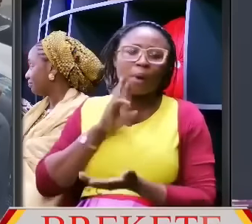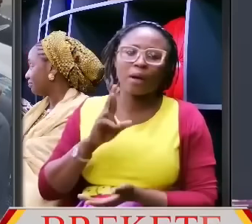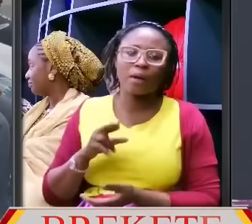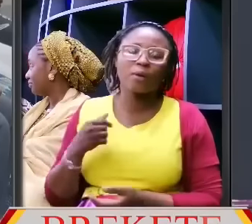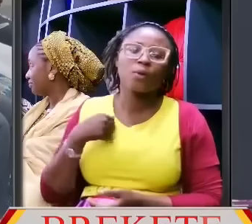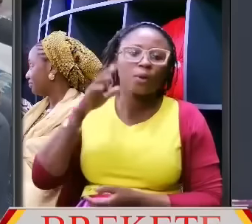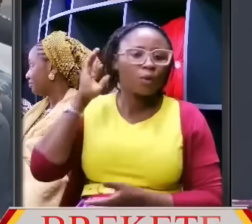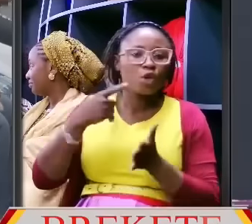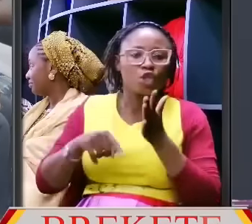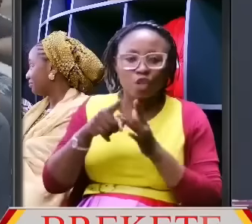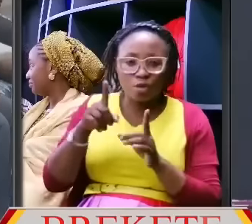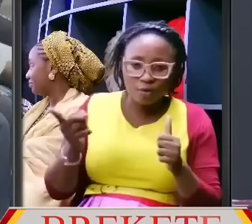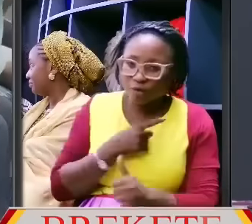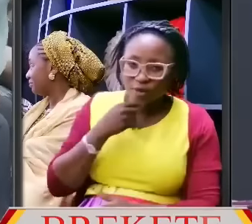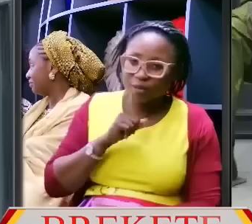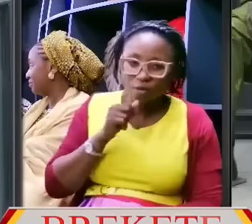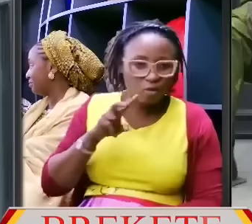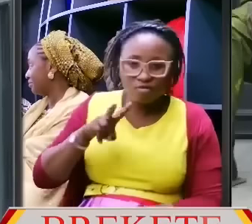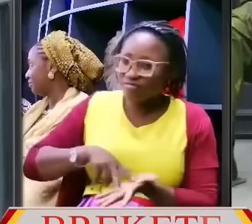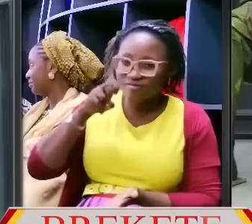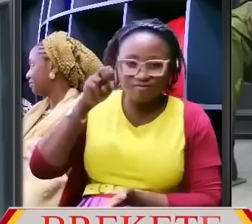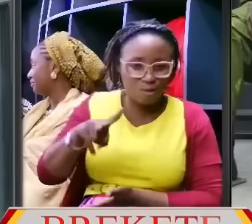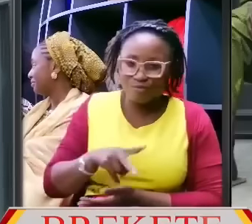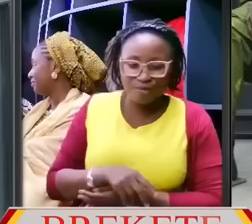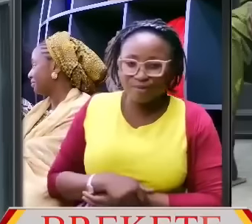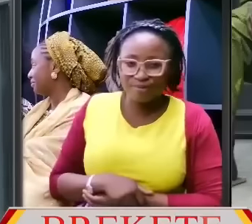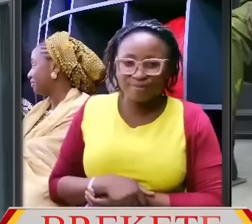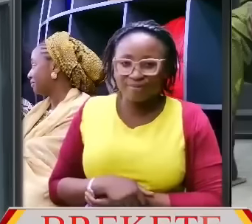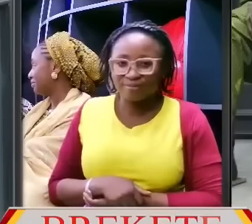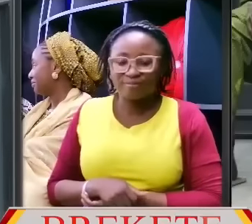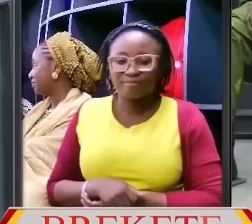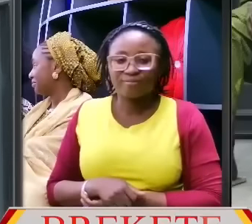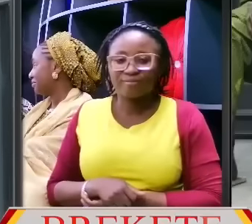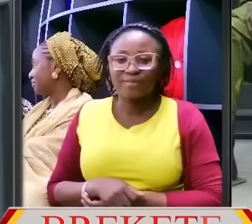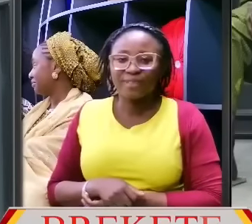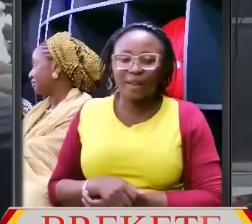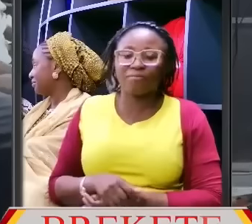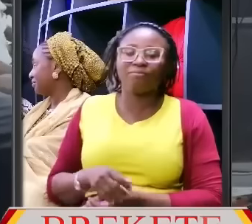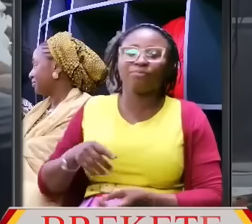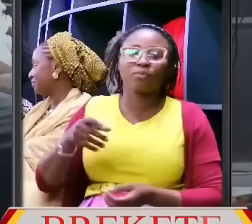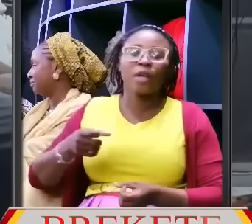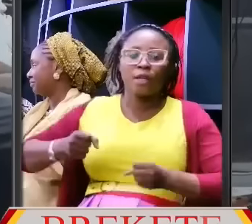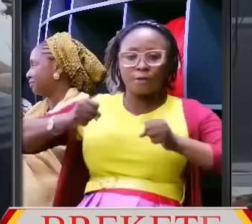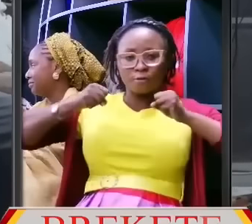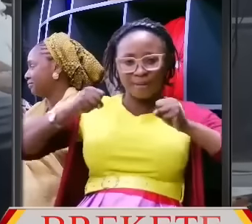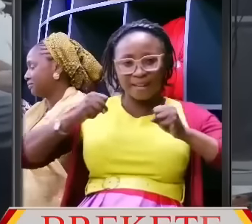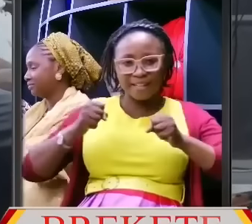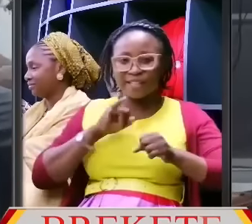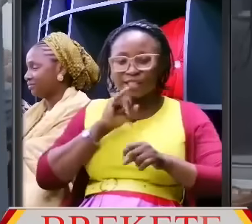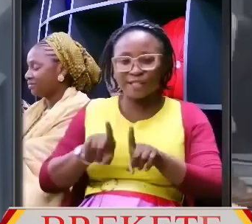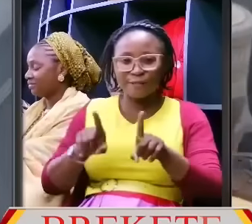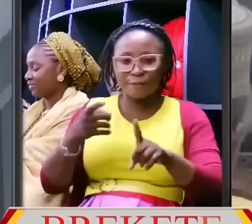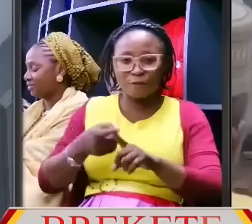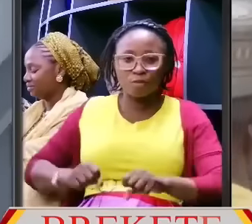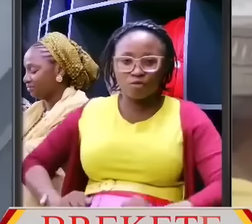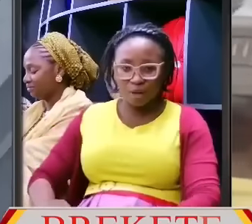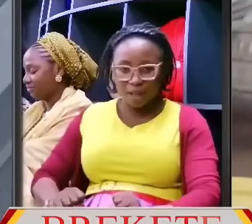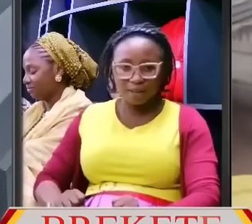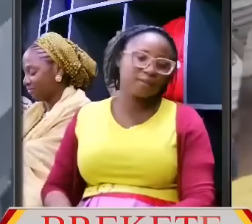We go check you first. No be jump, you know. Strength like this, they different from strength like that. Good idea,